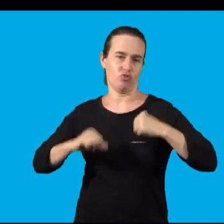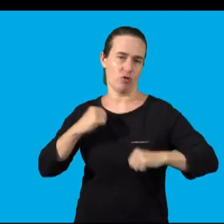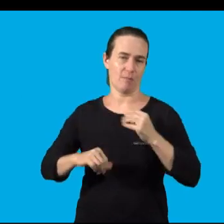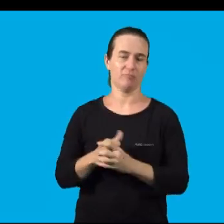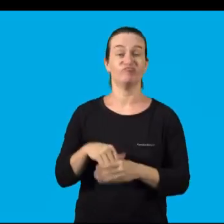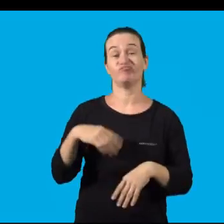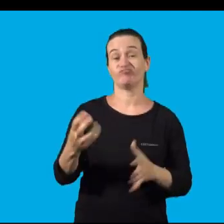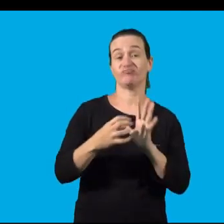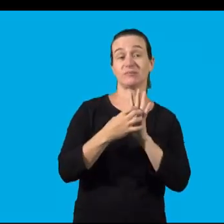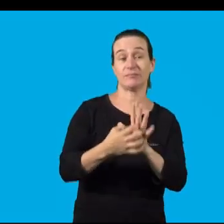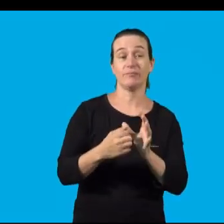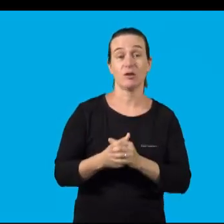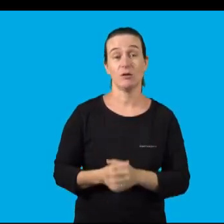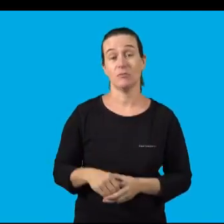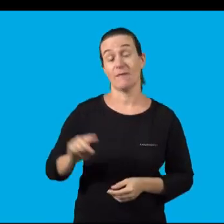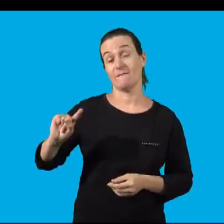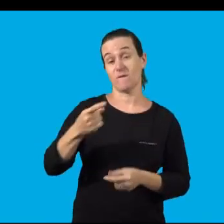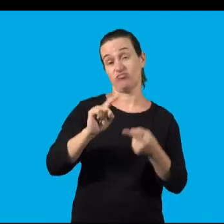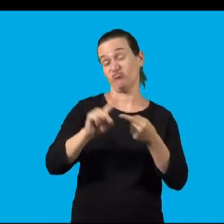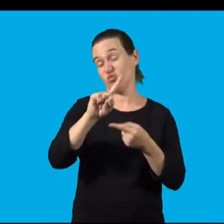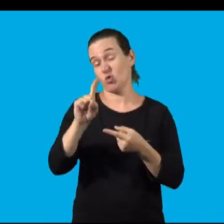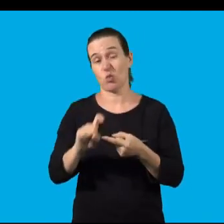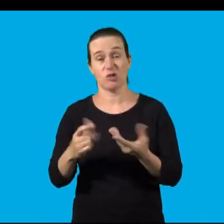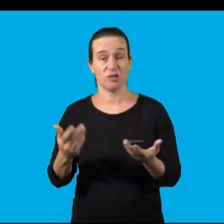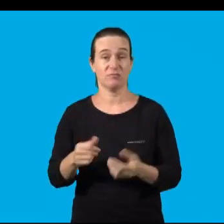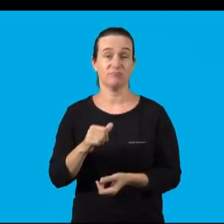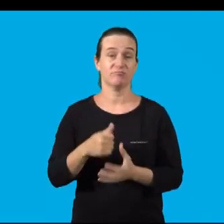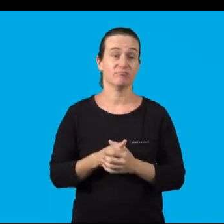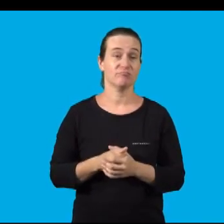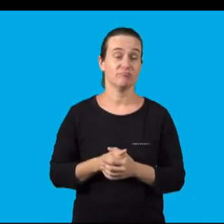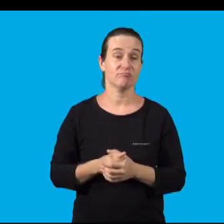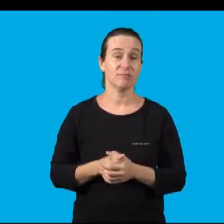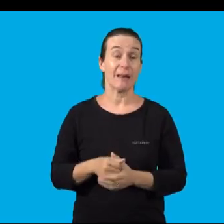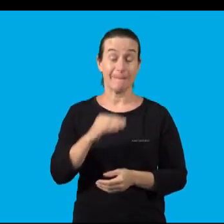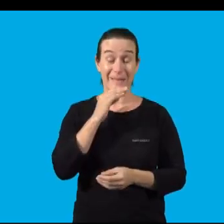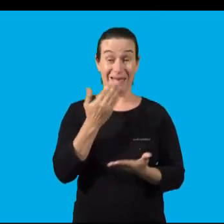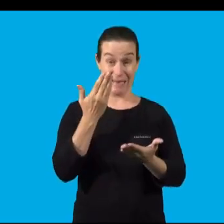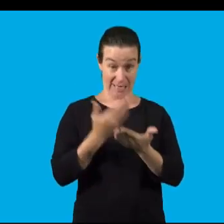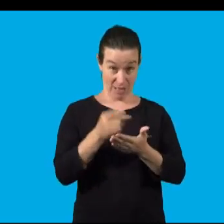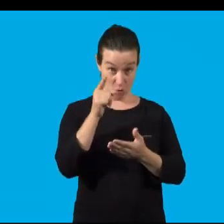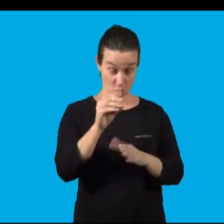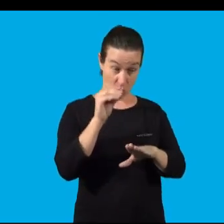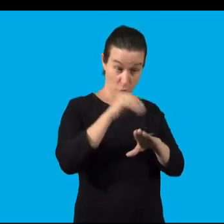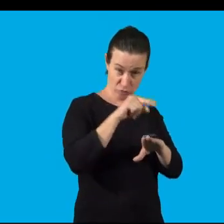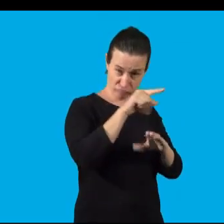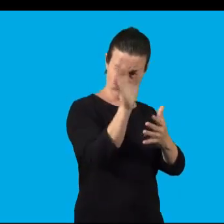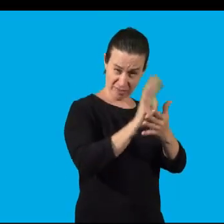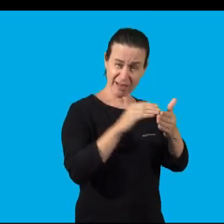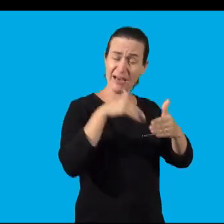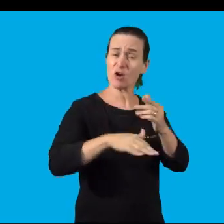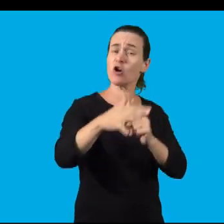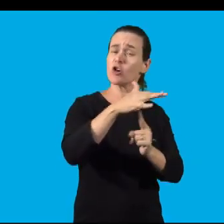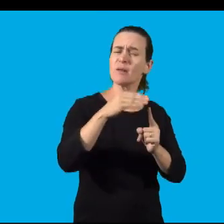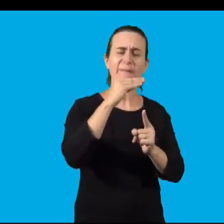the contextual. For example, the first question on an extract assesses whether you can place the extract in context.